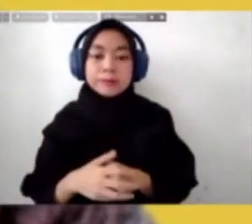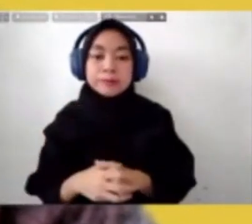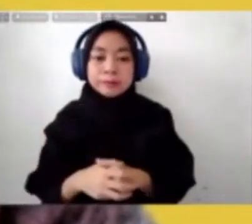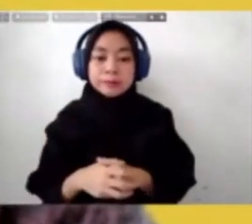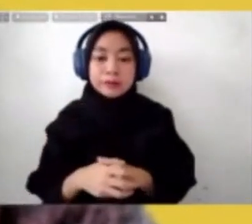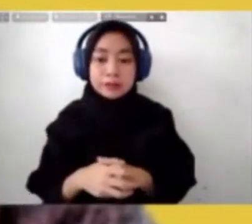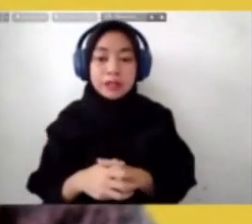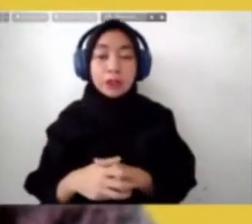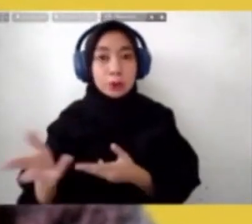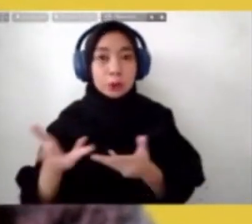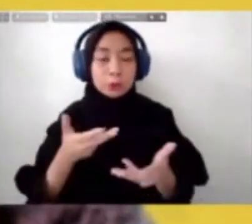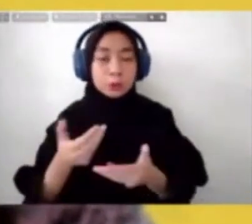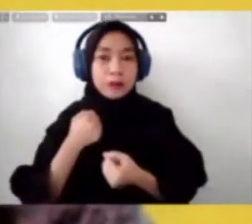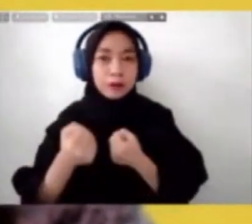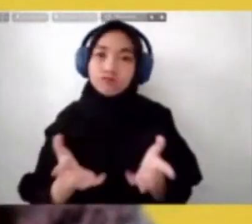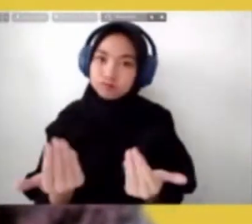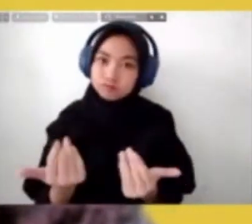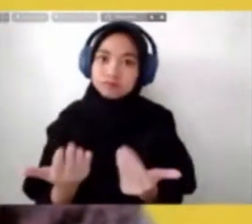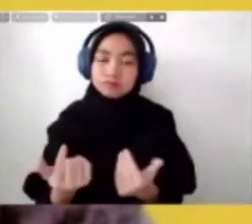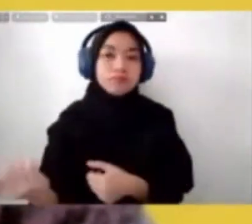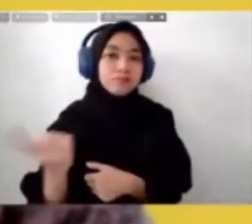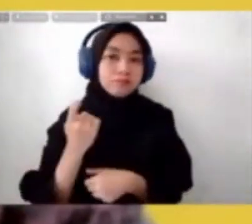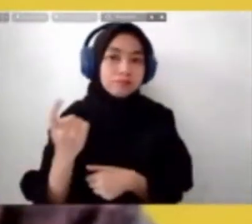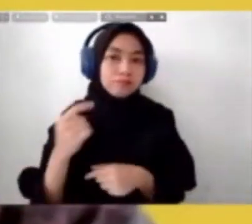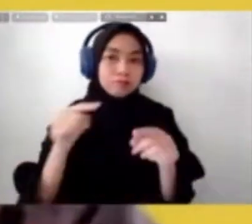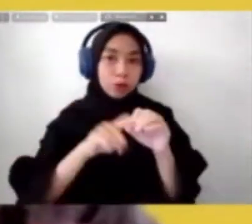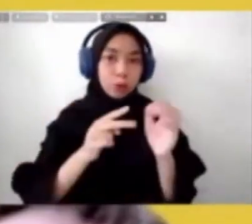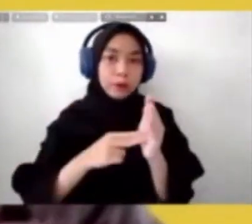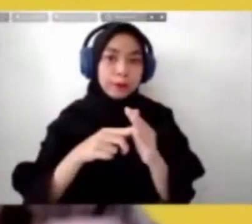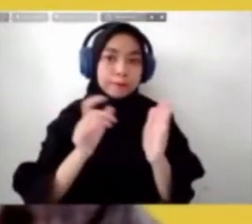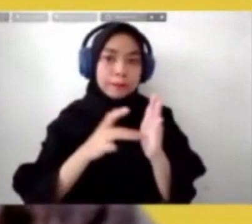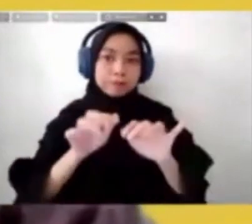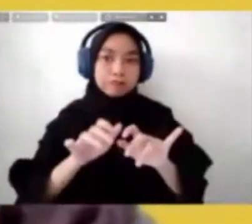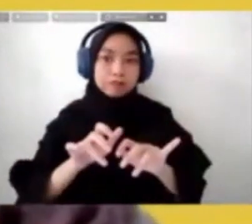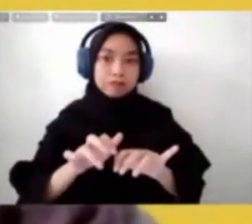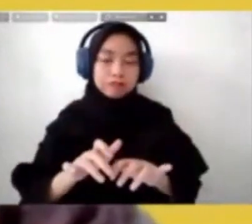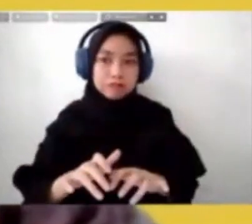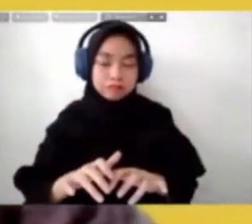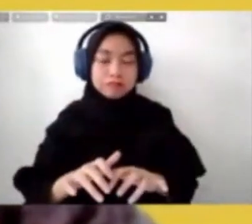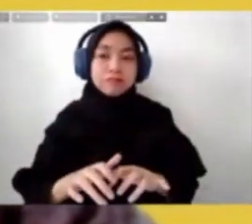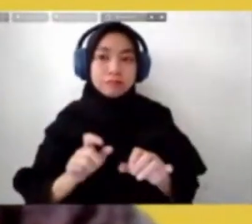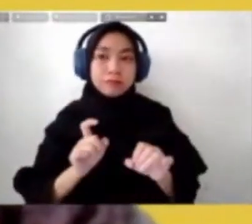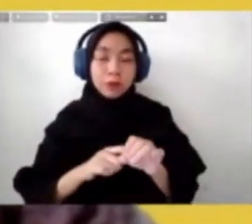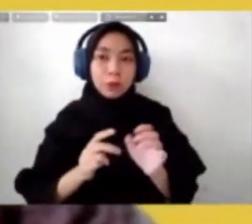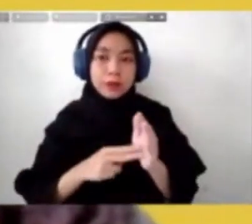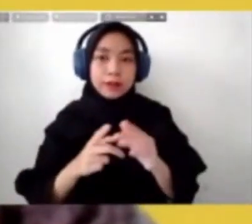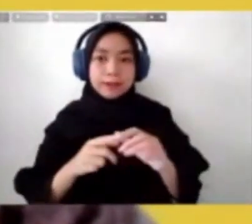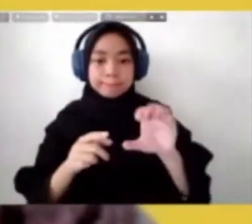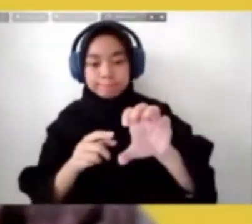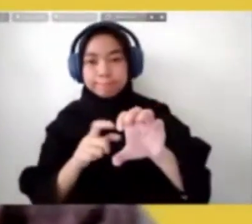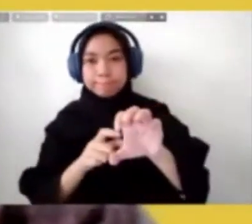your questions in the Q&A box. You may see the Q&A box icon next to the participant and